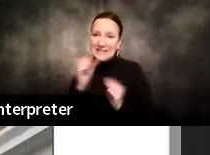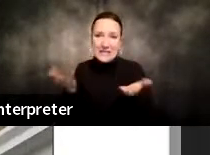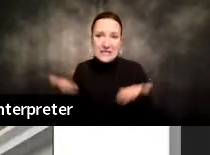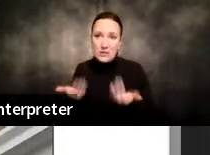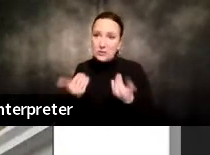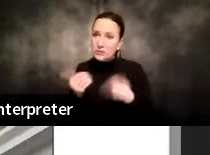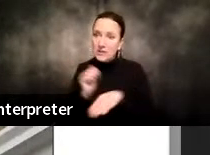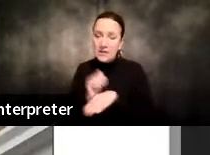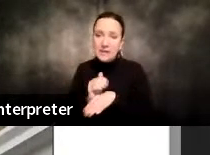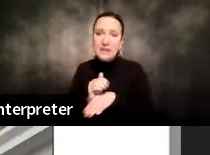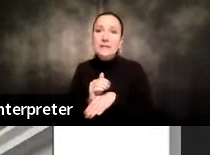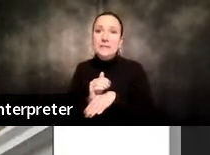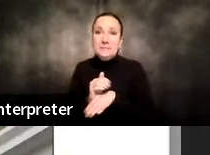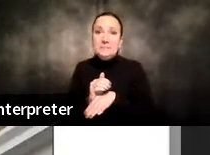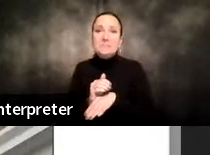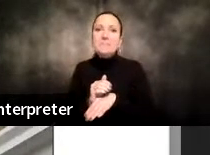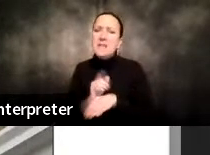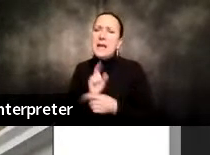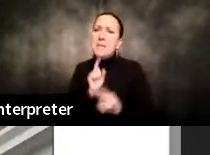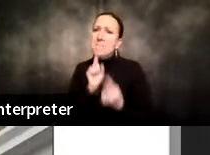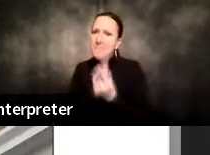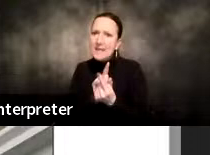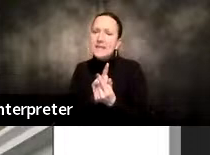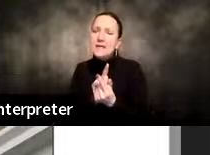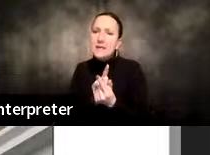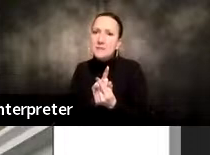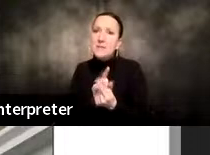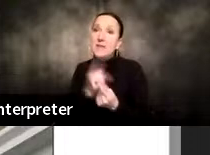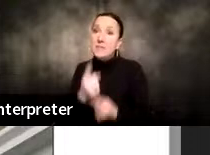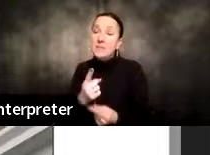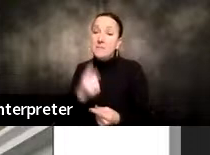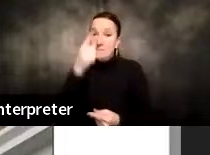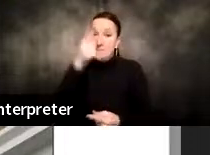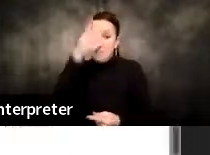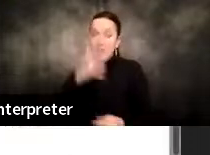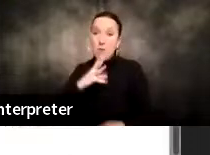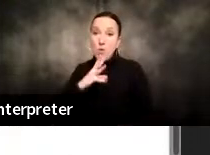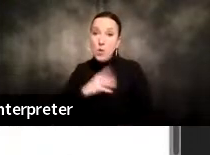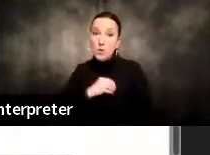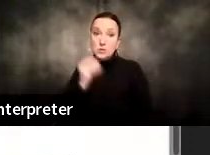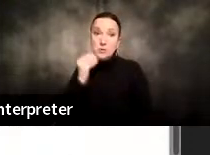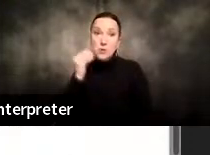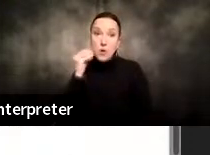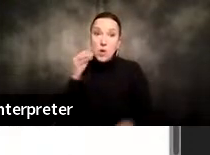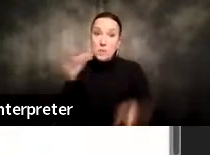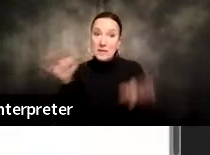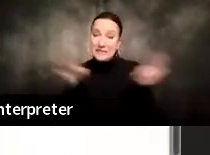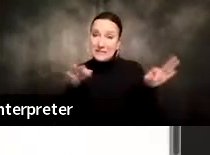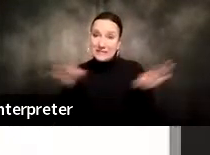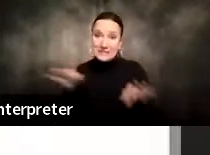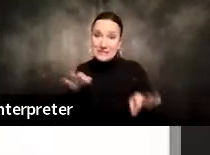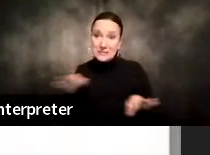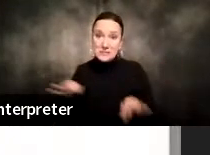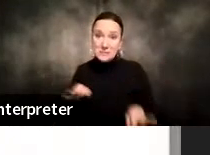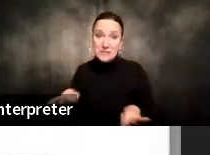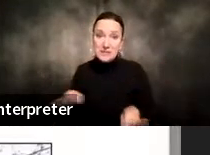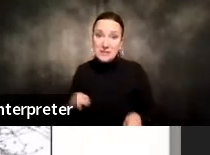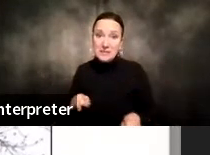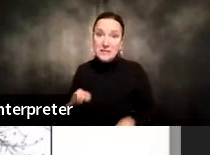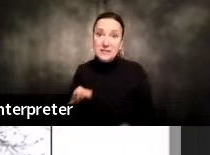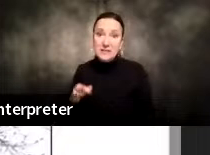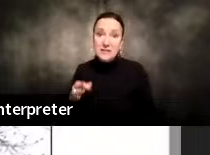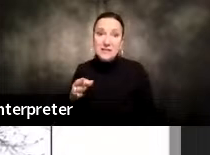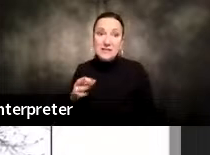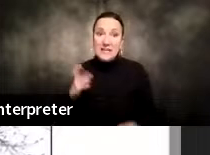I did meet him up a few weeks back, and one thing he expressed to me is that, he is like friends with the people who live in